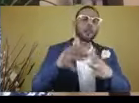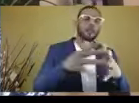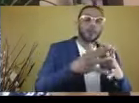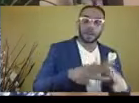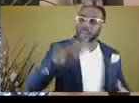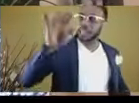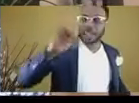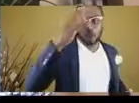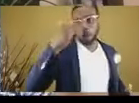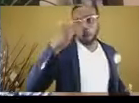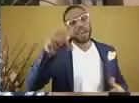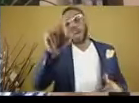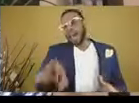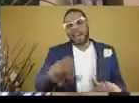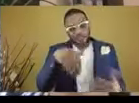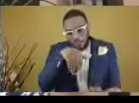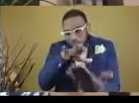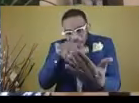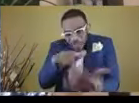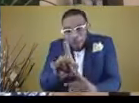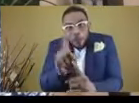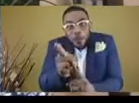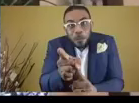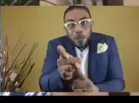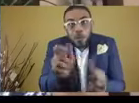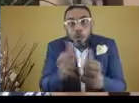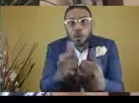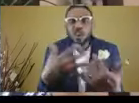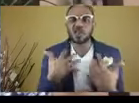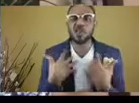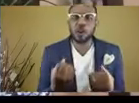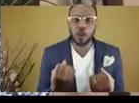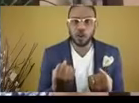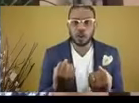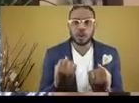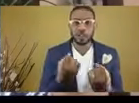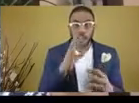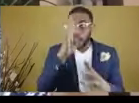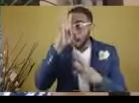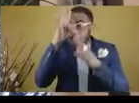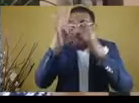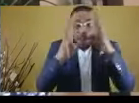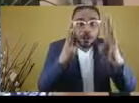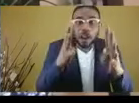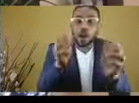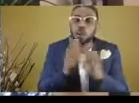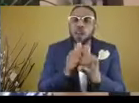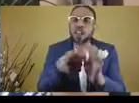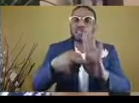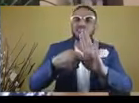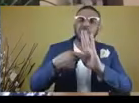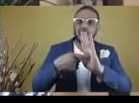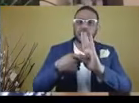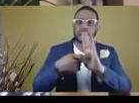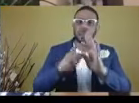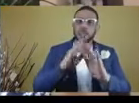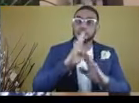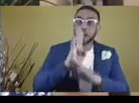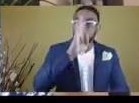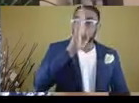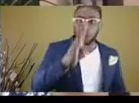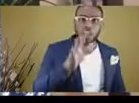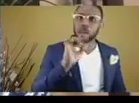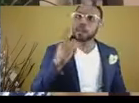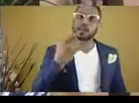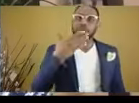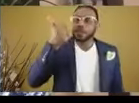is why we have to face this moment with courage, with innovation, and with a mandate to be bold, not just